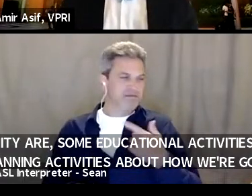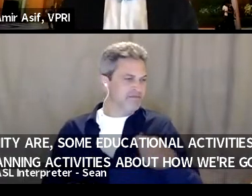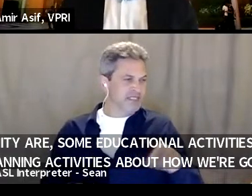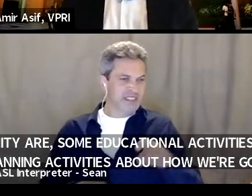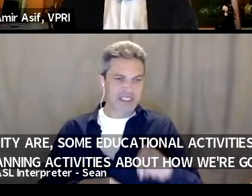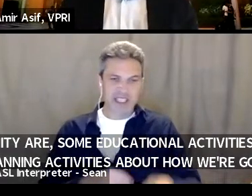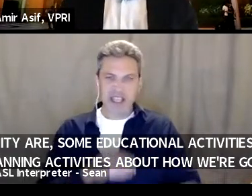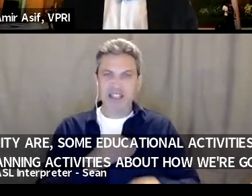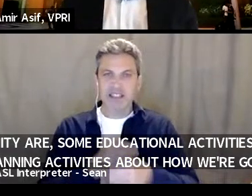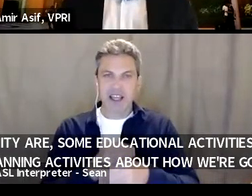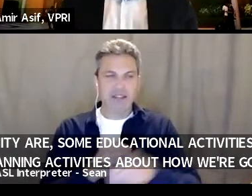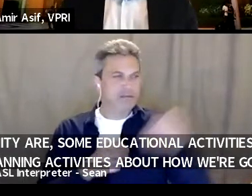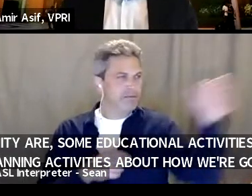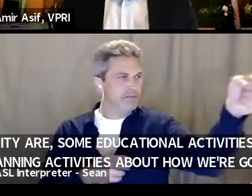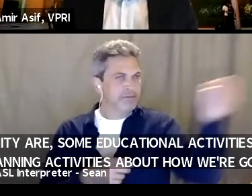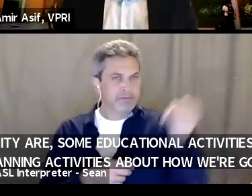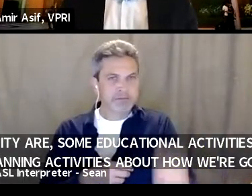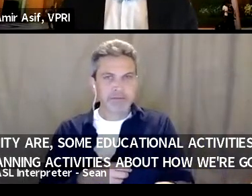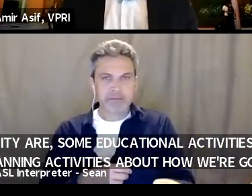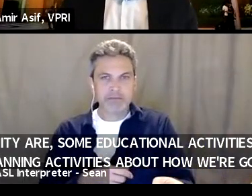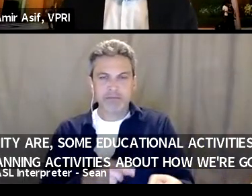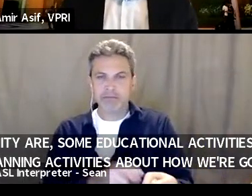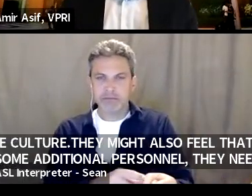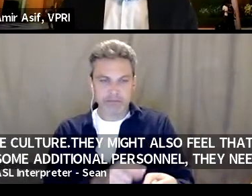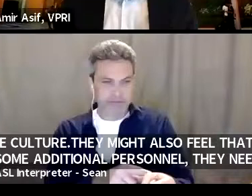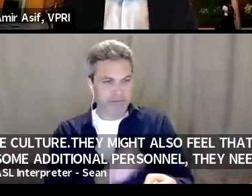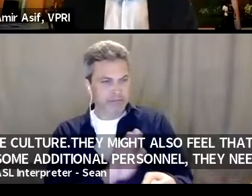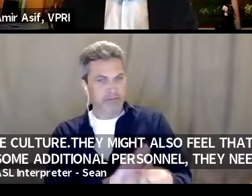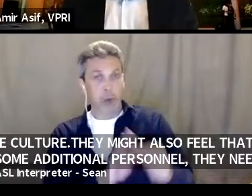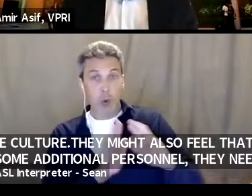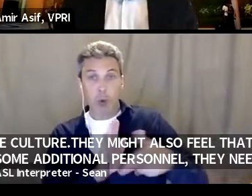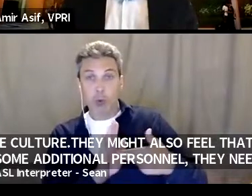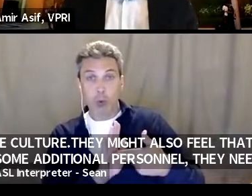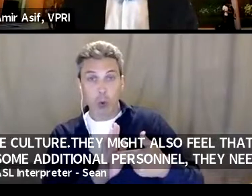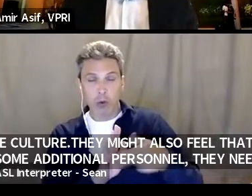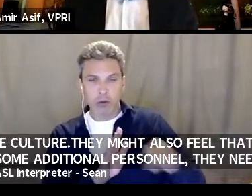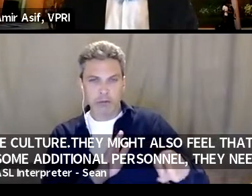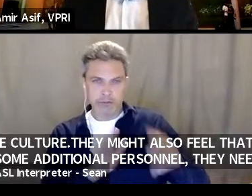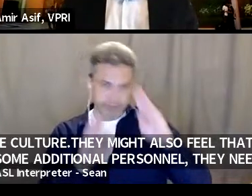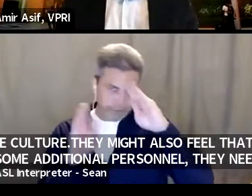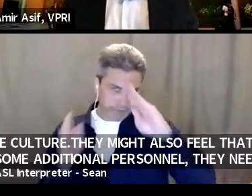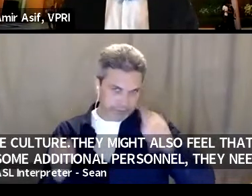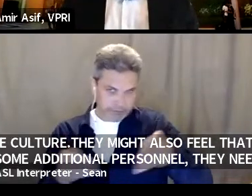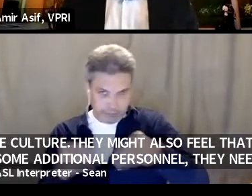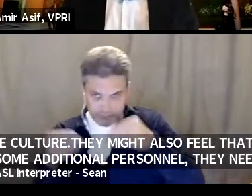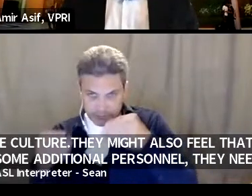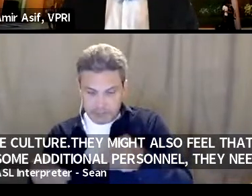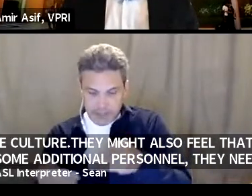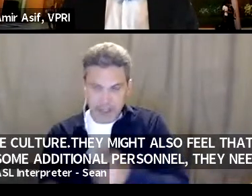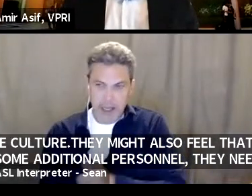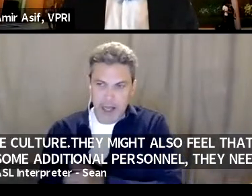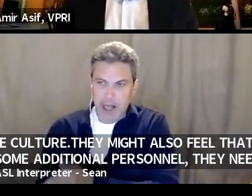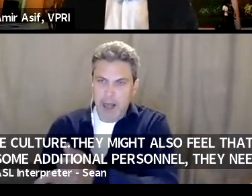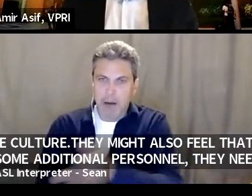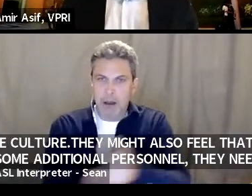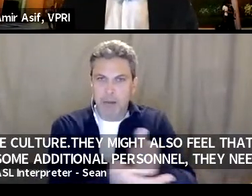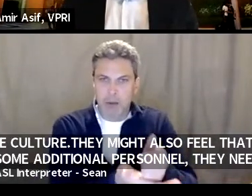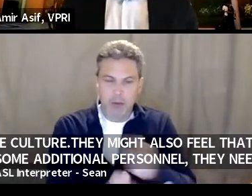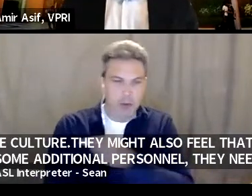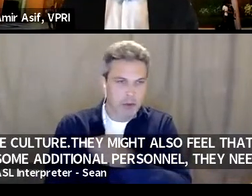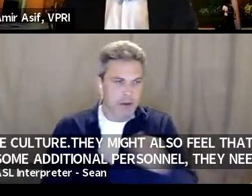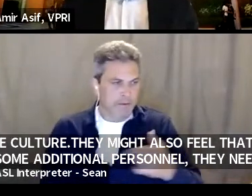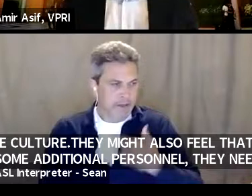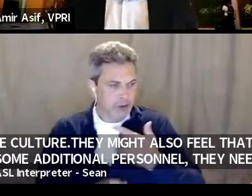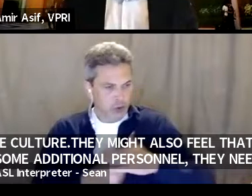who has a role where they have got dedicated time to actually assist members of the community who are feeling distress,